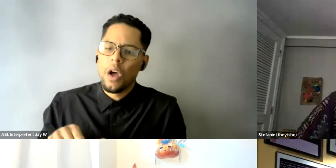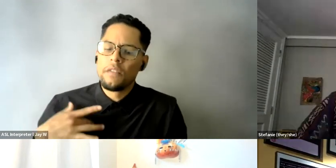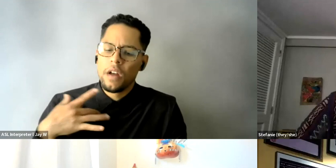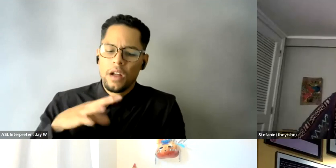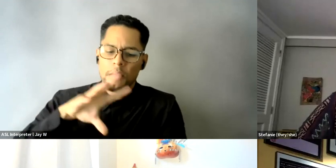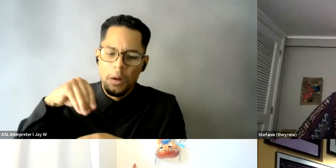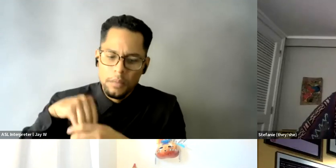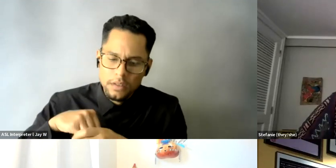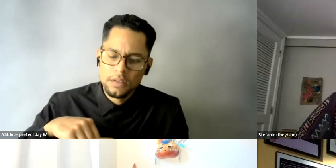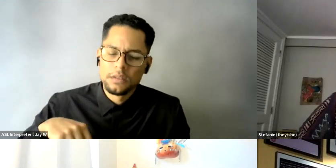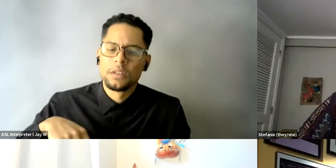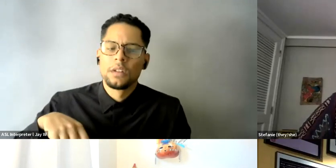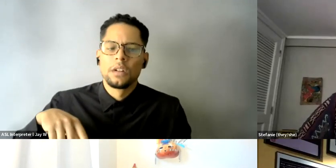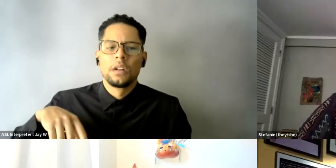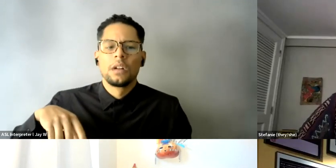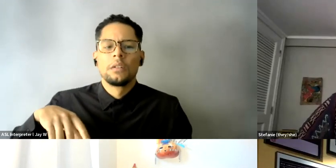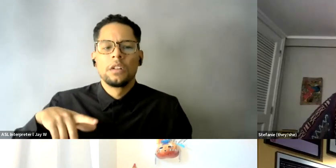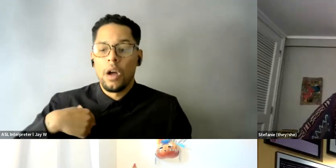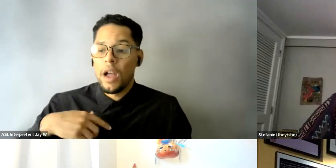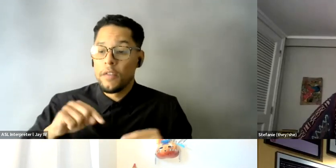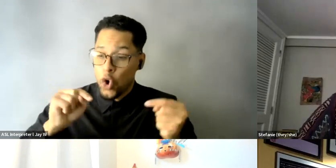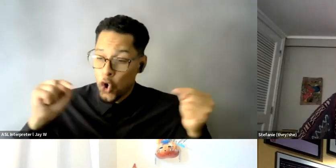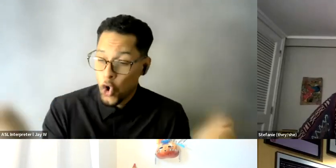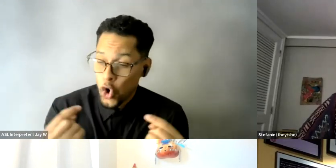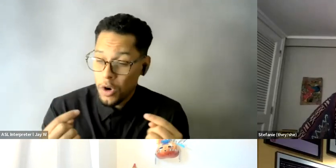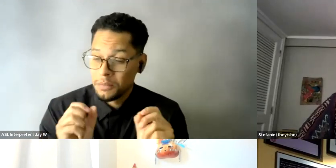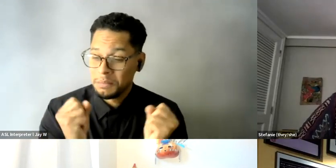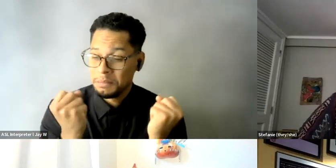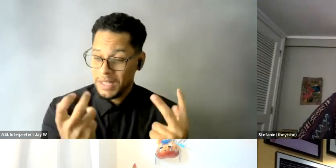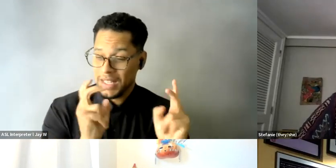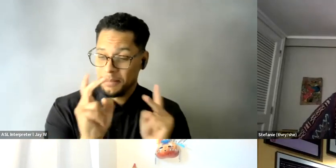I hurt a lot of people. I was hurt by a lot of people because